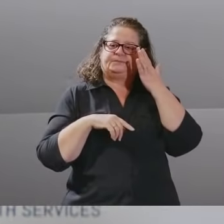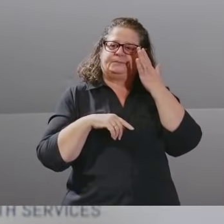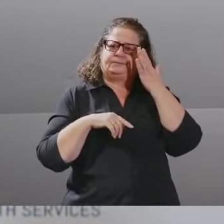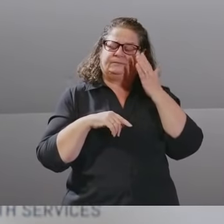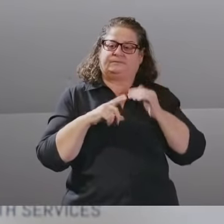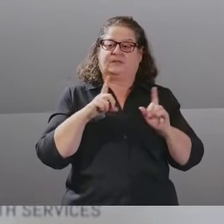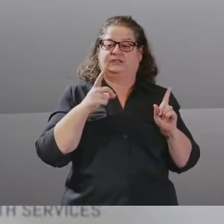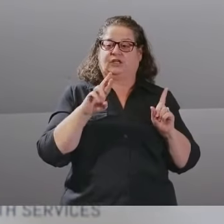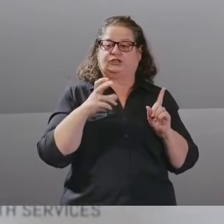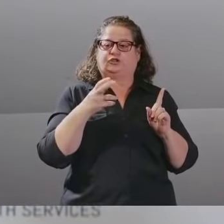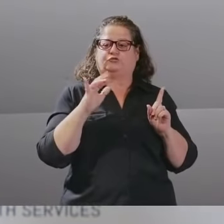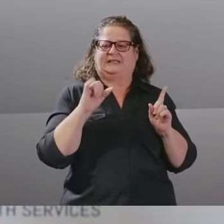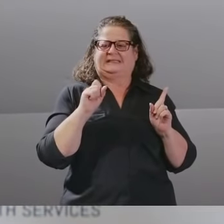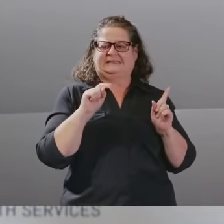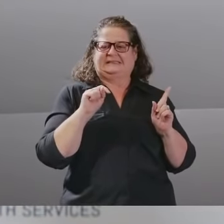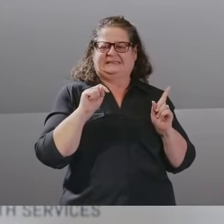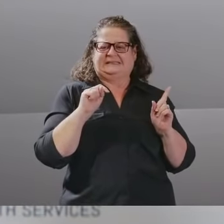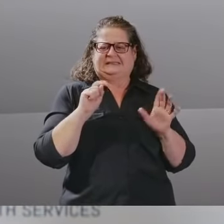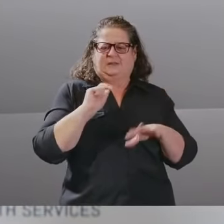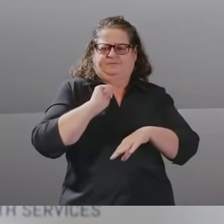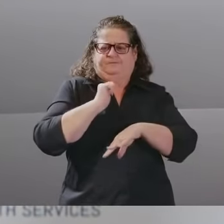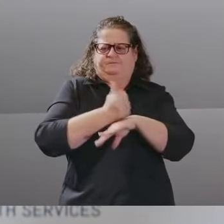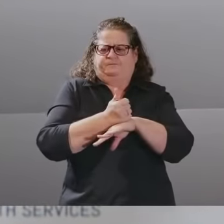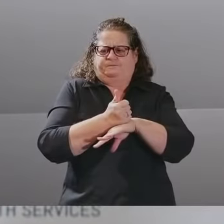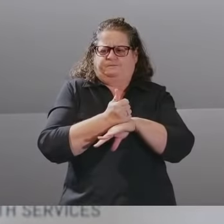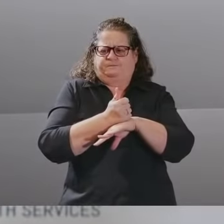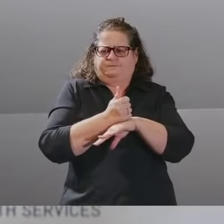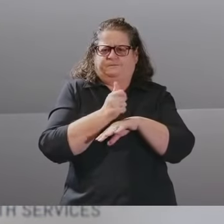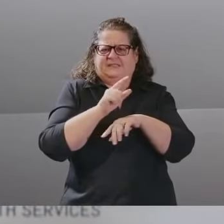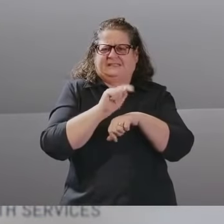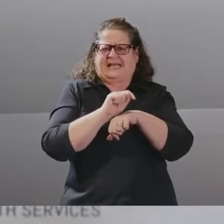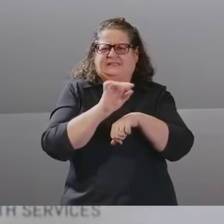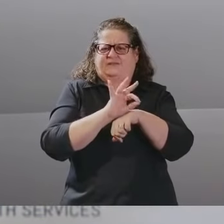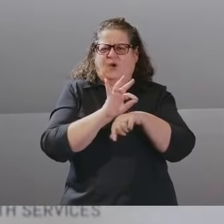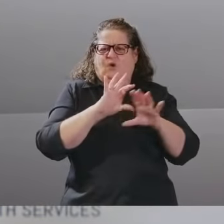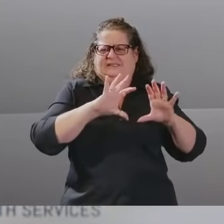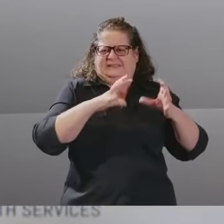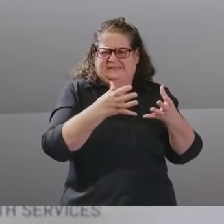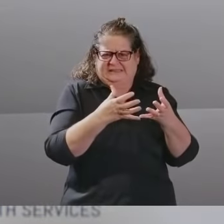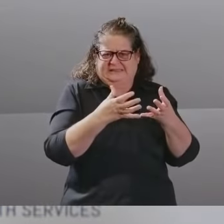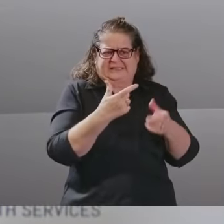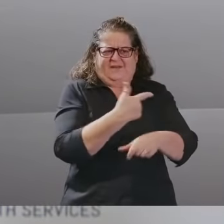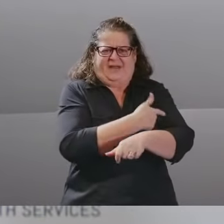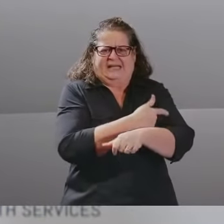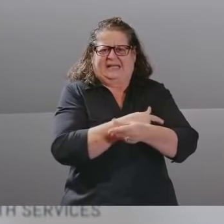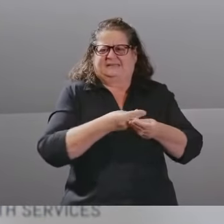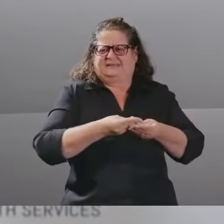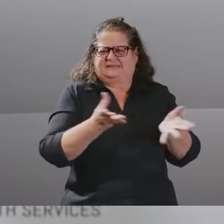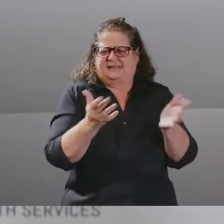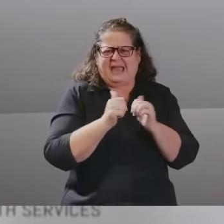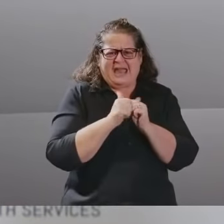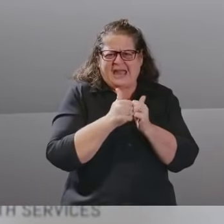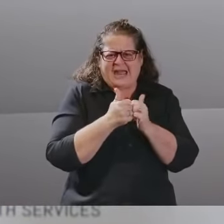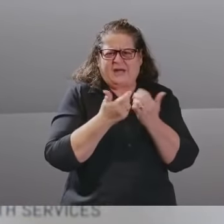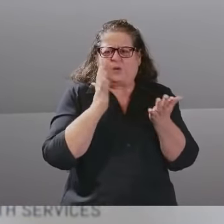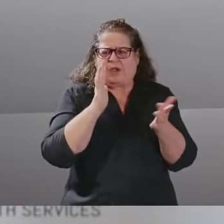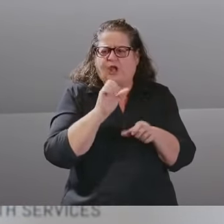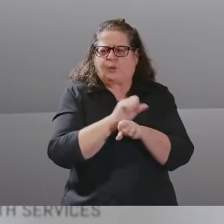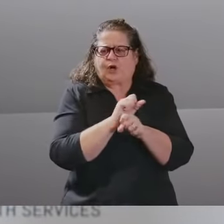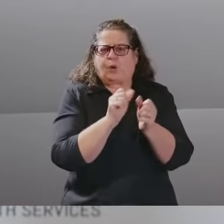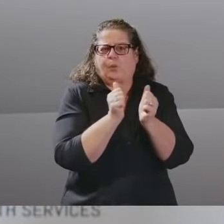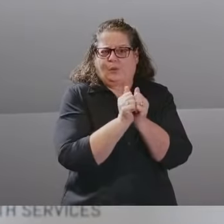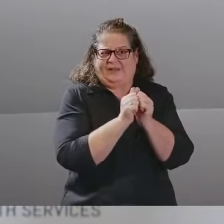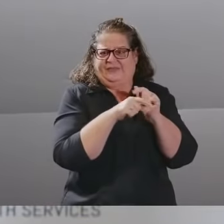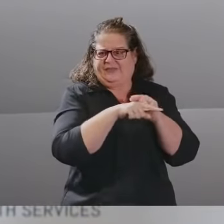assembled a vaccine task force, and they have been actively working to ensure the effective distribution